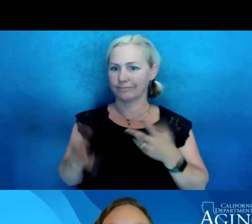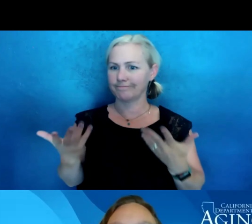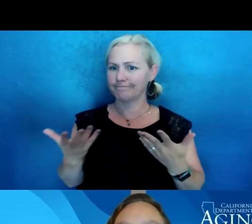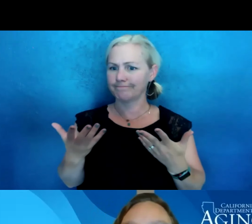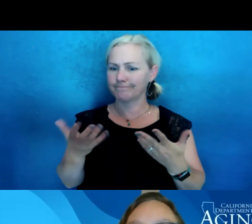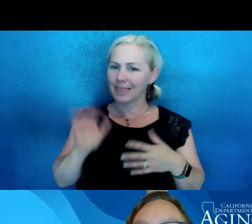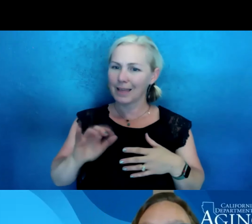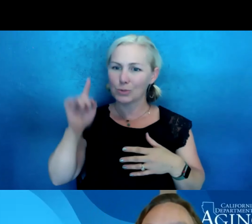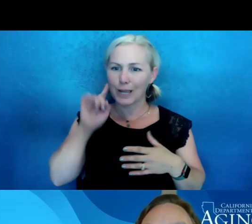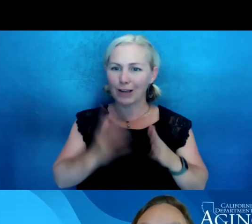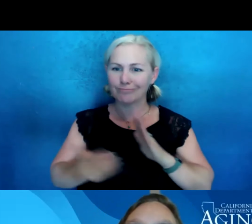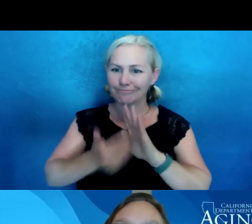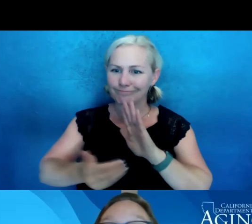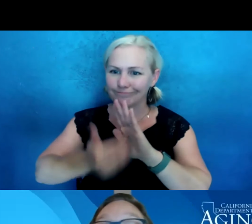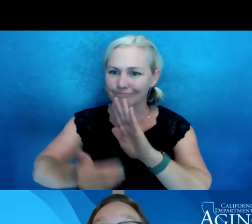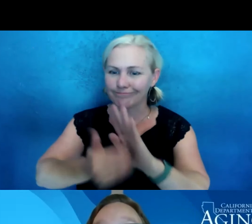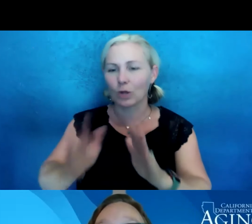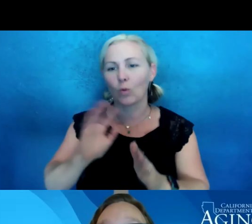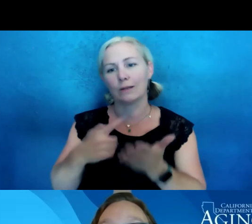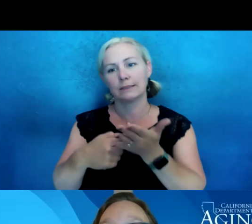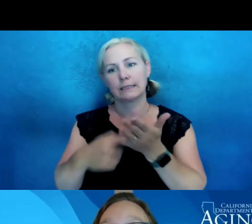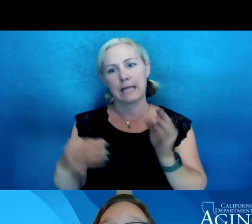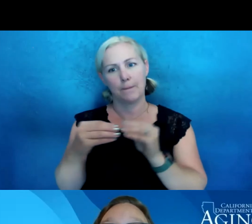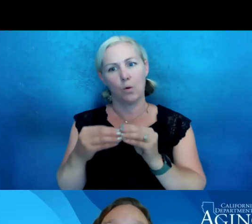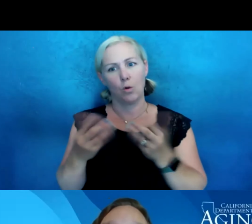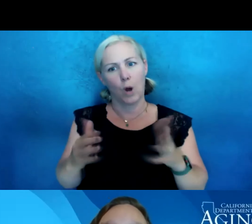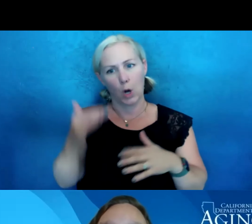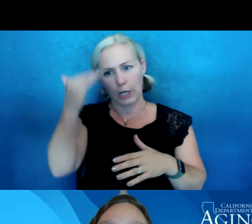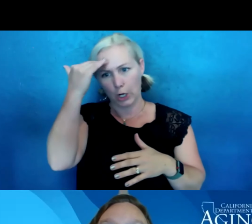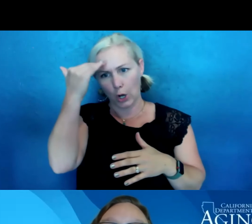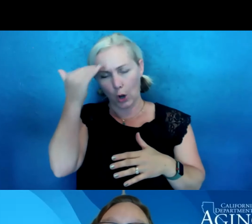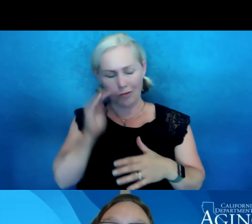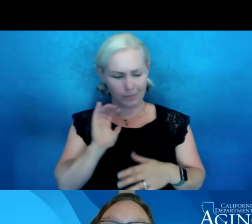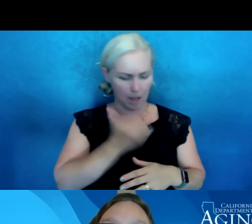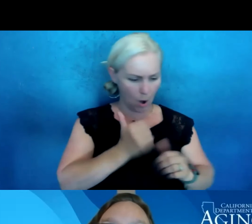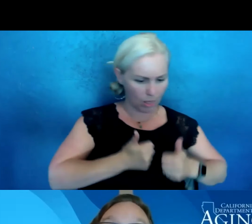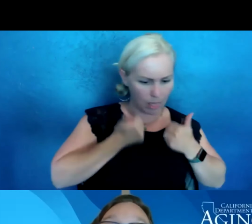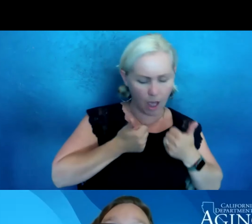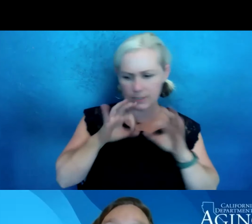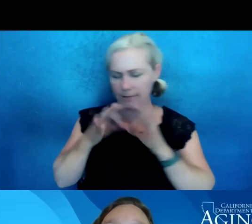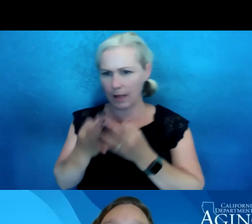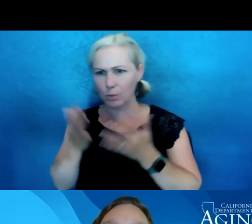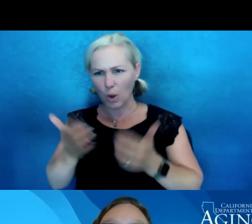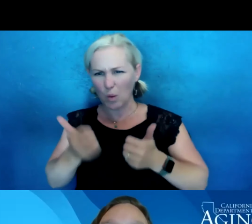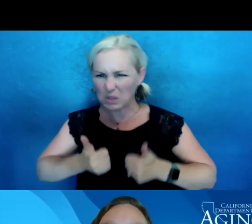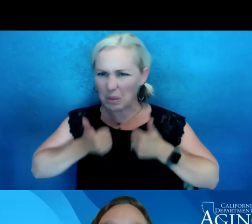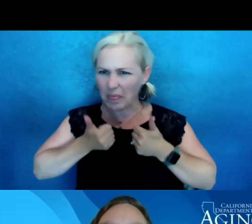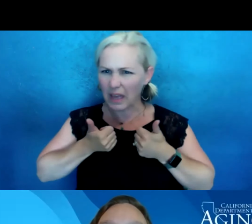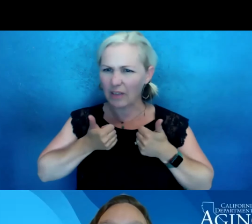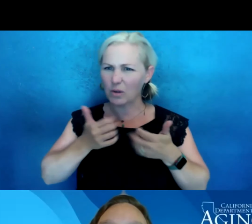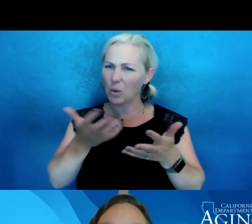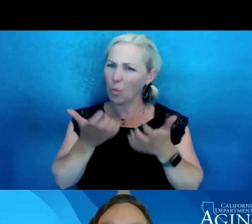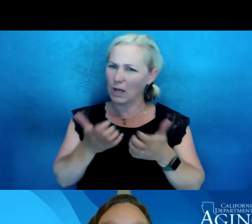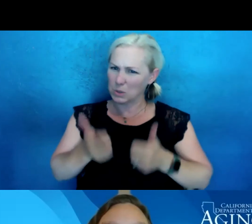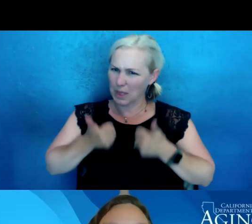hear over and over again, and we'll talk more about that. And we know from our own lives and from our families' lives, we want to live, we want to be empowered to live in the